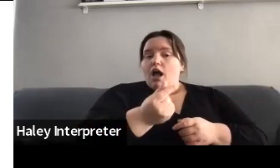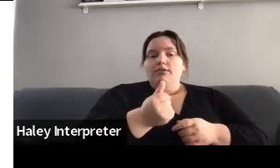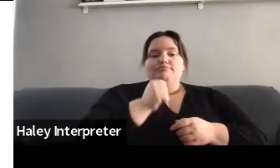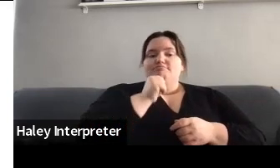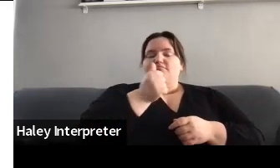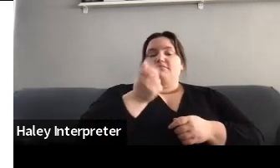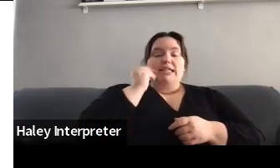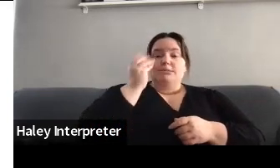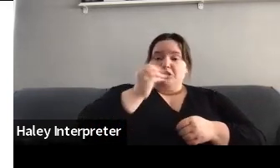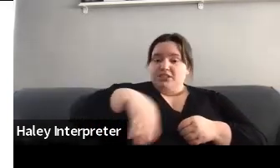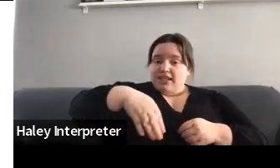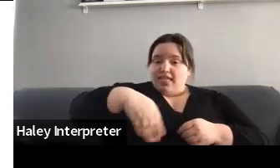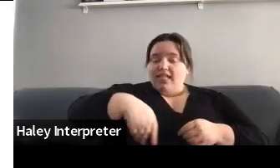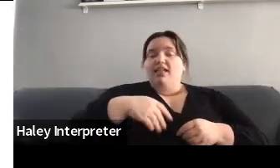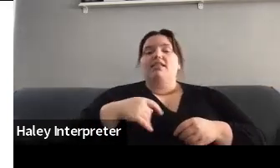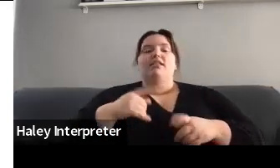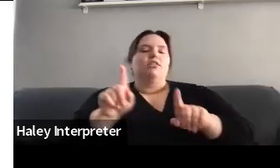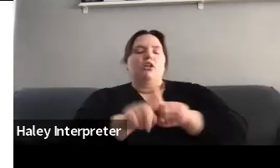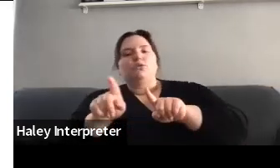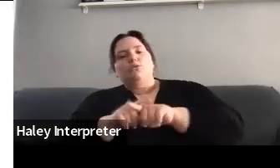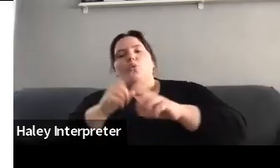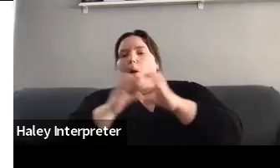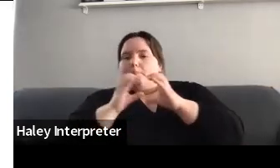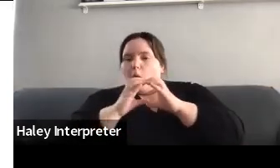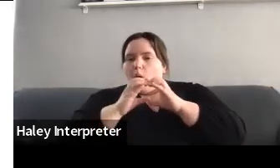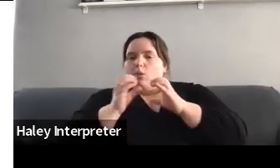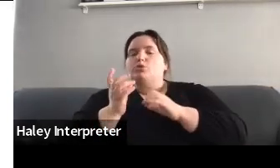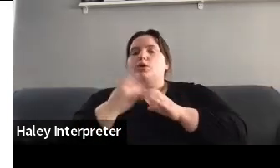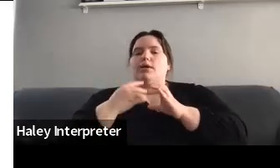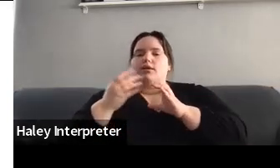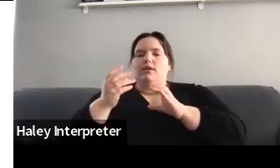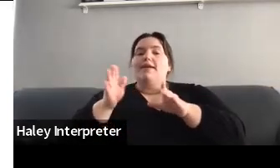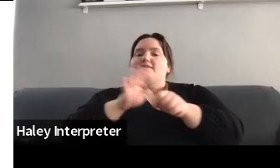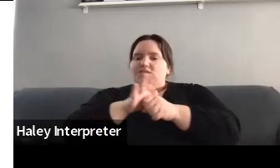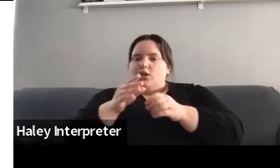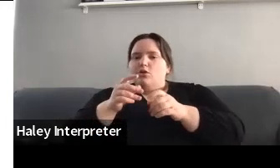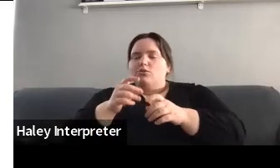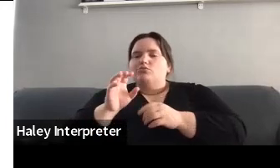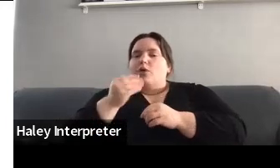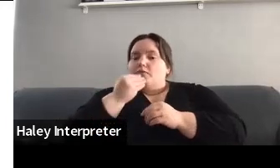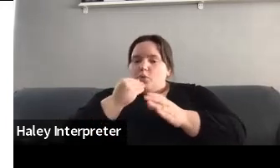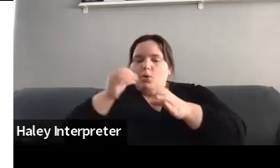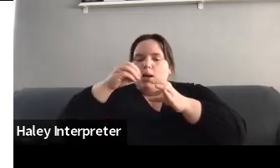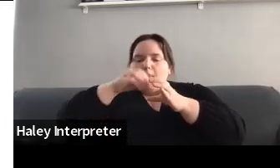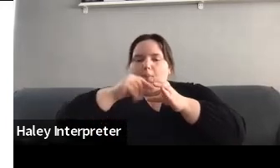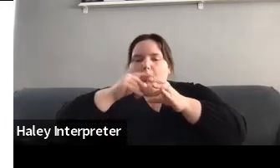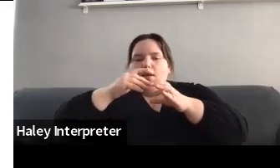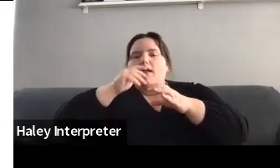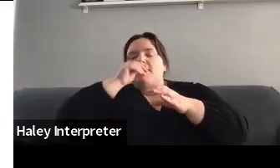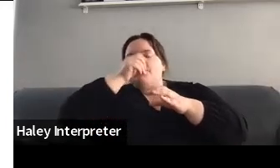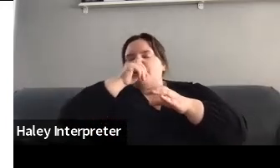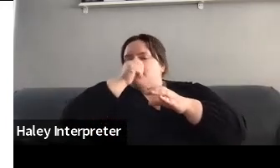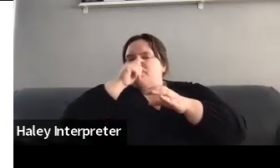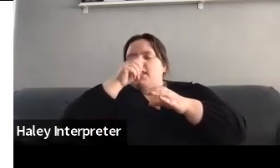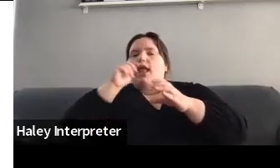also balls that you can put little treats in, and as the dog rolls it around, they get treats, which encourages them for